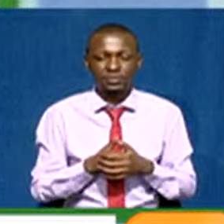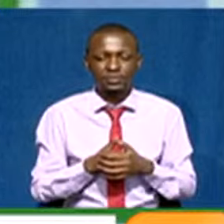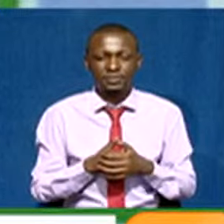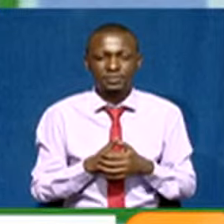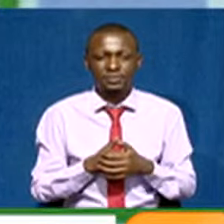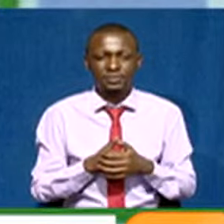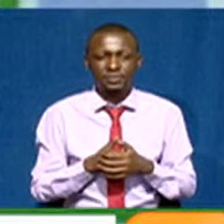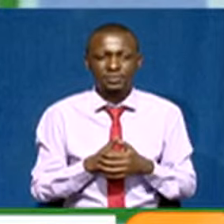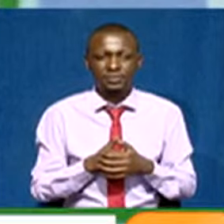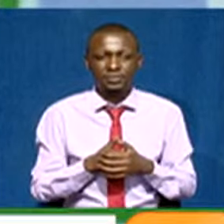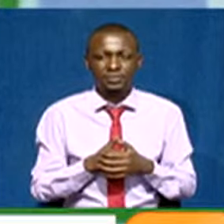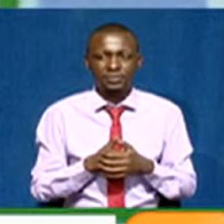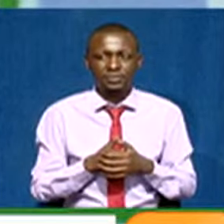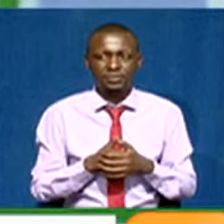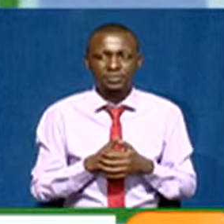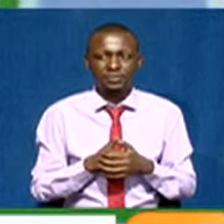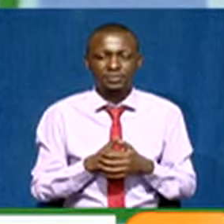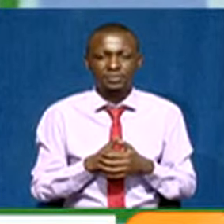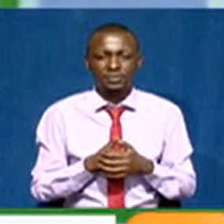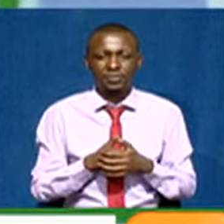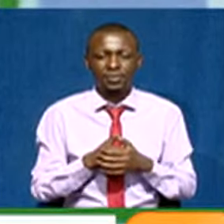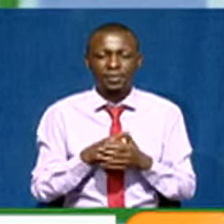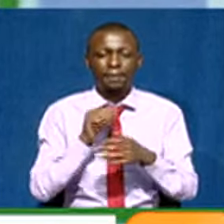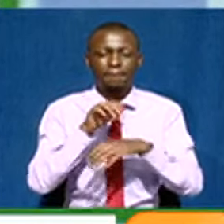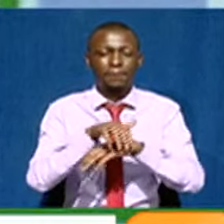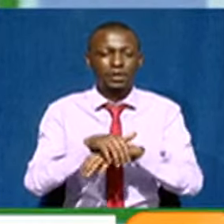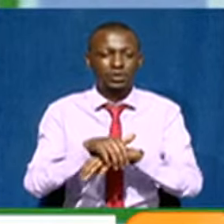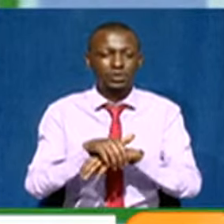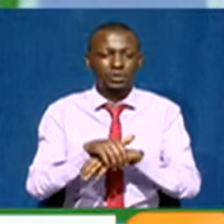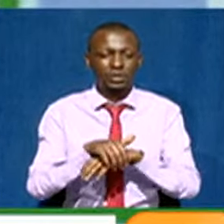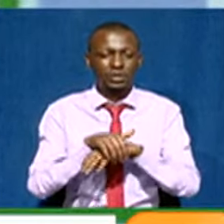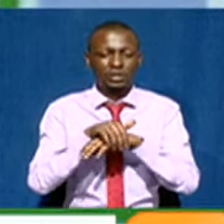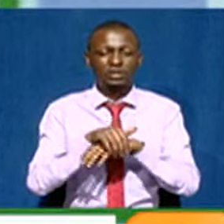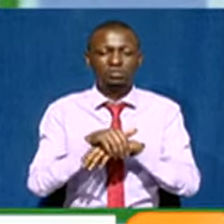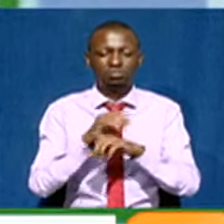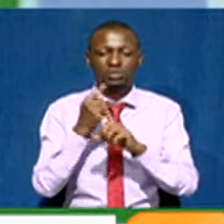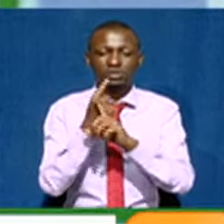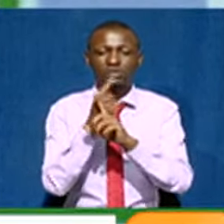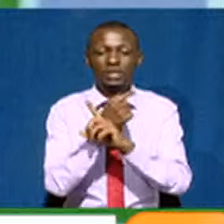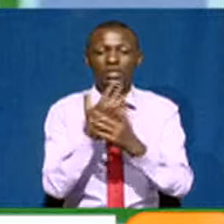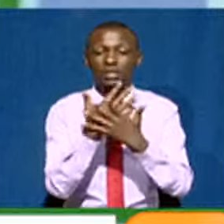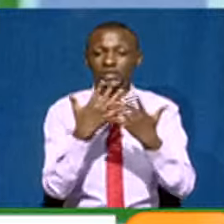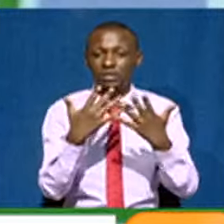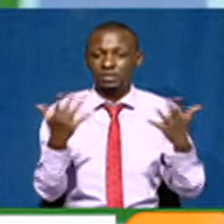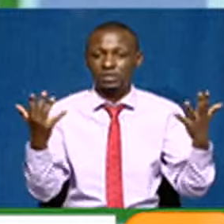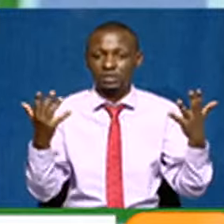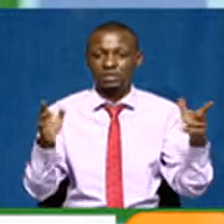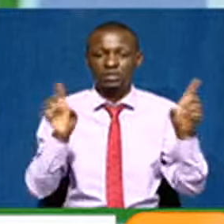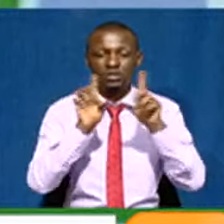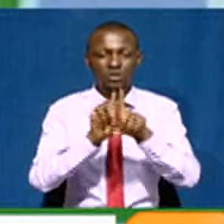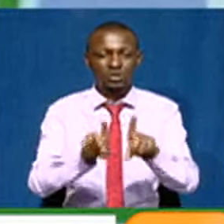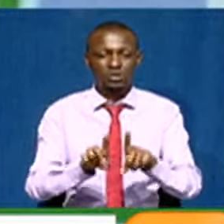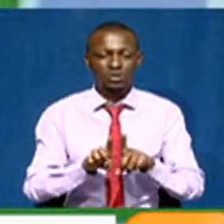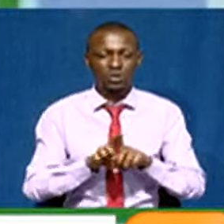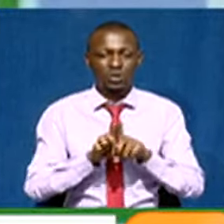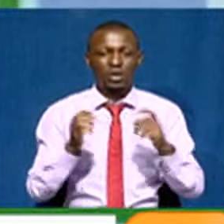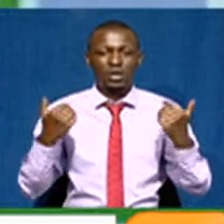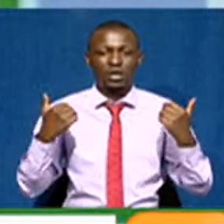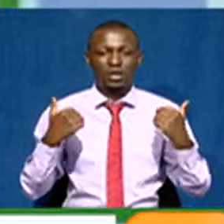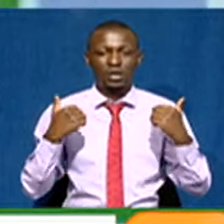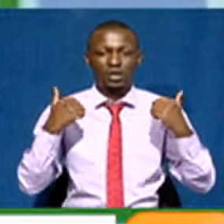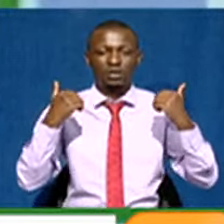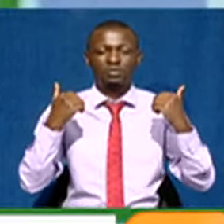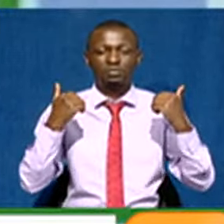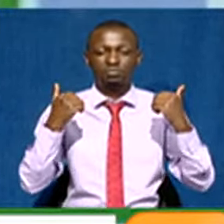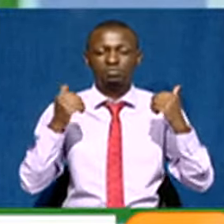on payroll as such, but you can only secure it using an asset. We have also brought in, of course, the issue of the Kenya